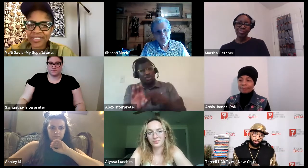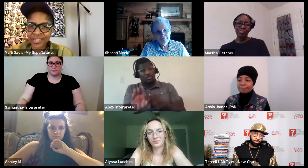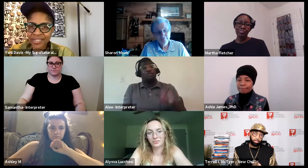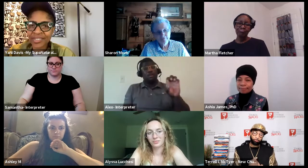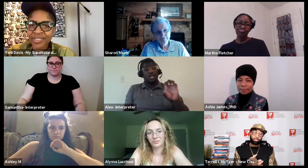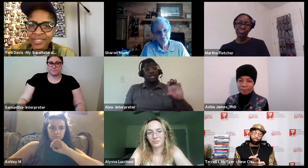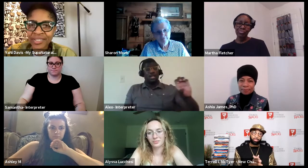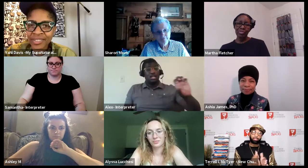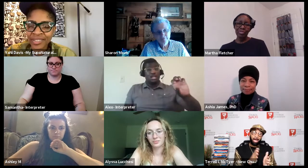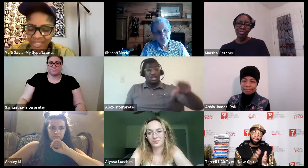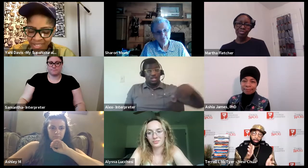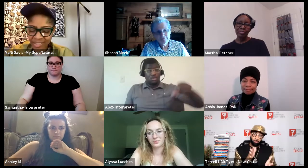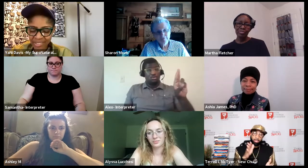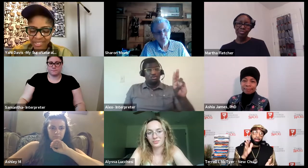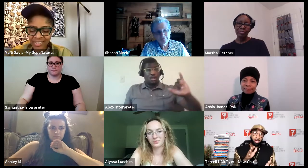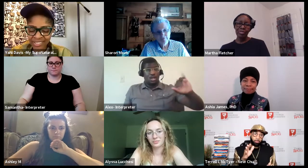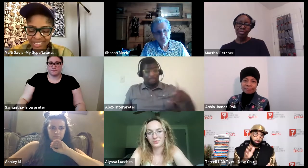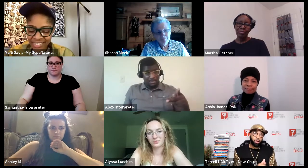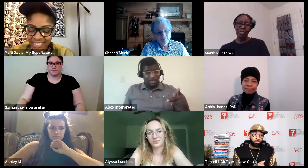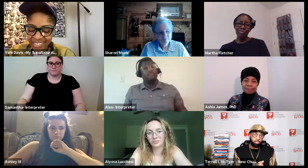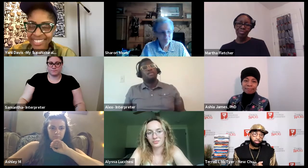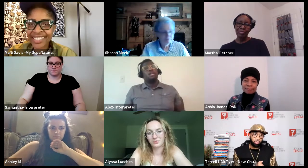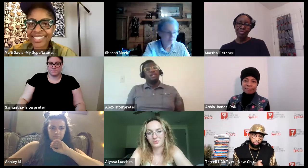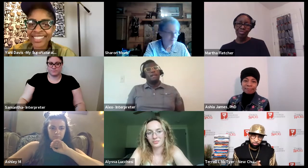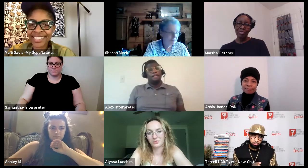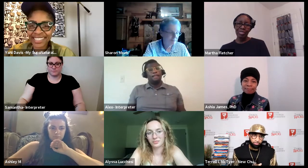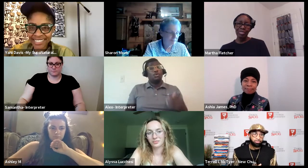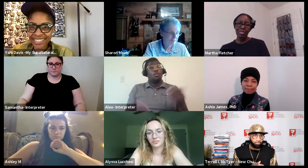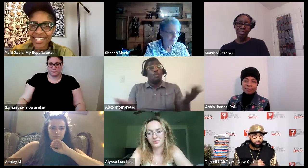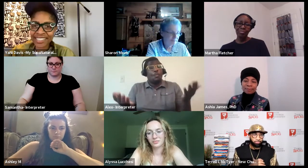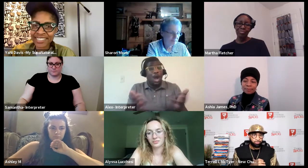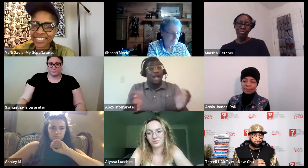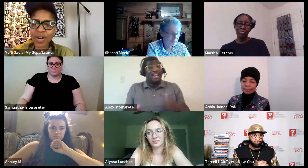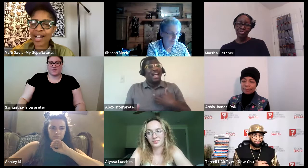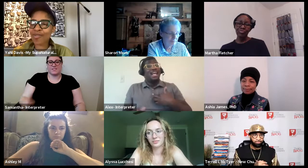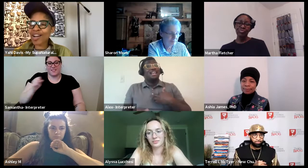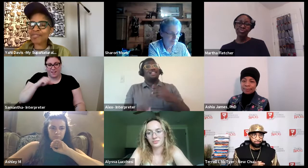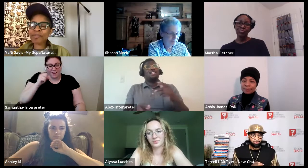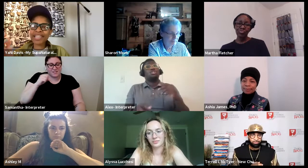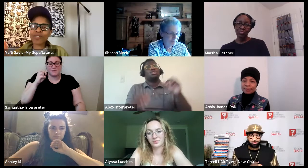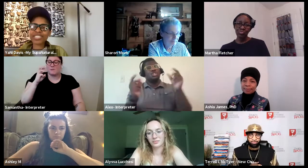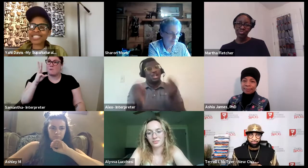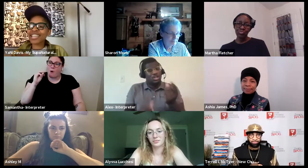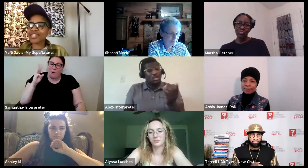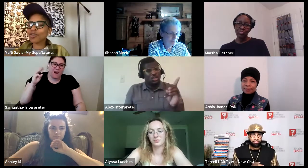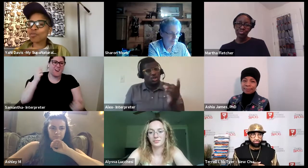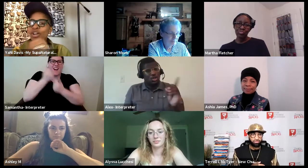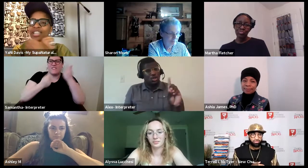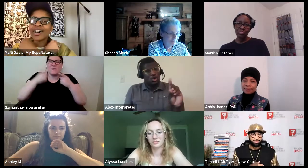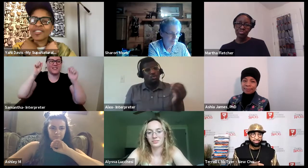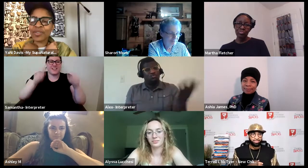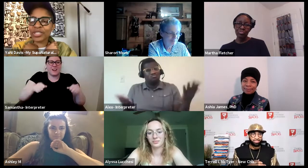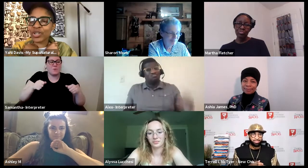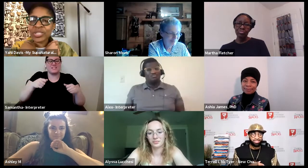what Ephesians says, I am functioned to do. Yes. Wow. Wow. Everybody, can we just get a little